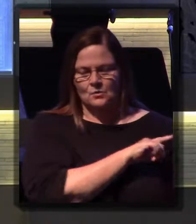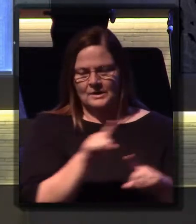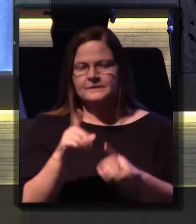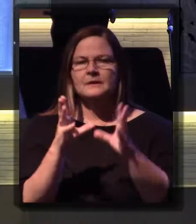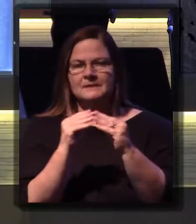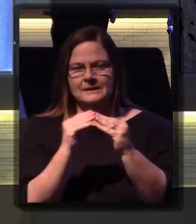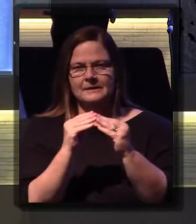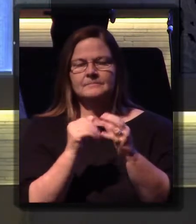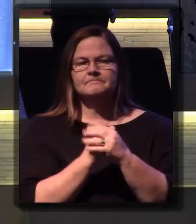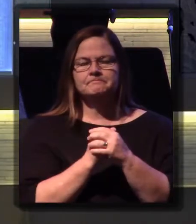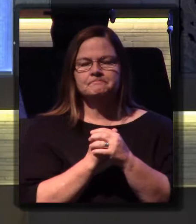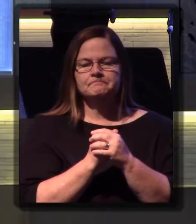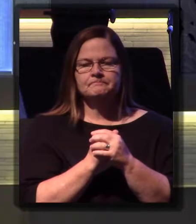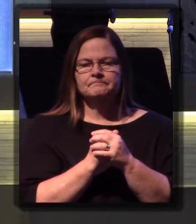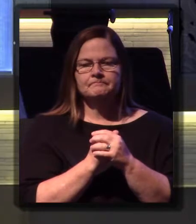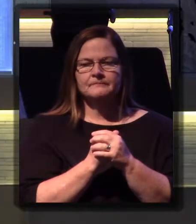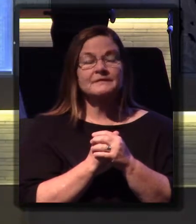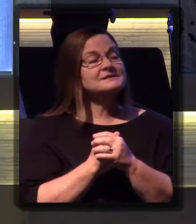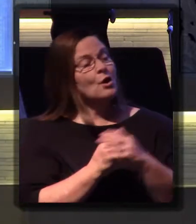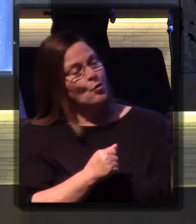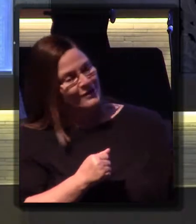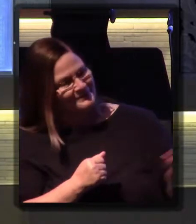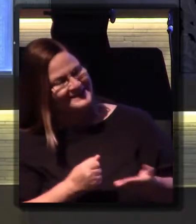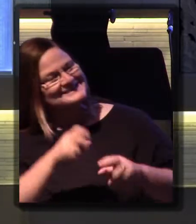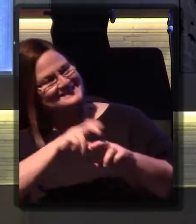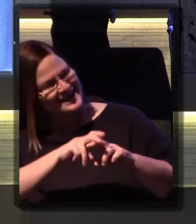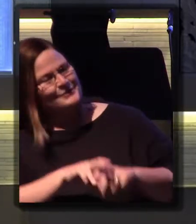moments to pray and collect my thoughts. I went